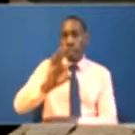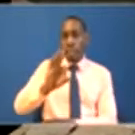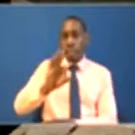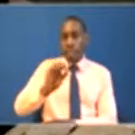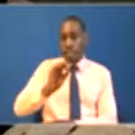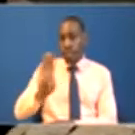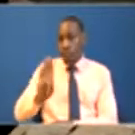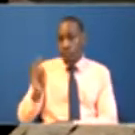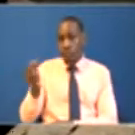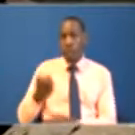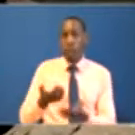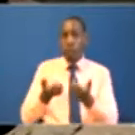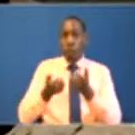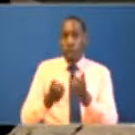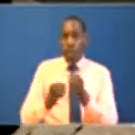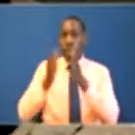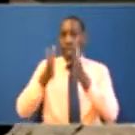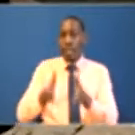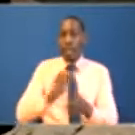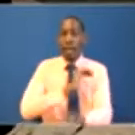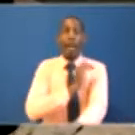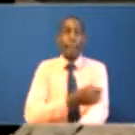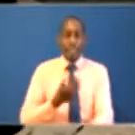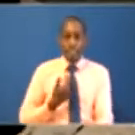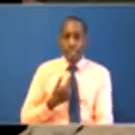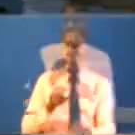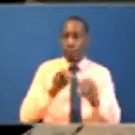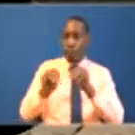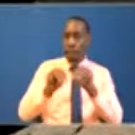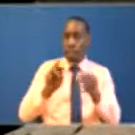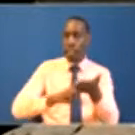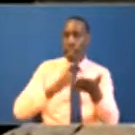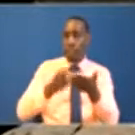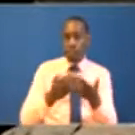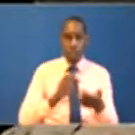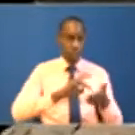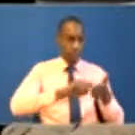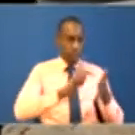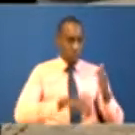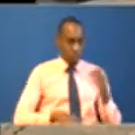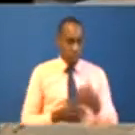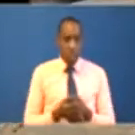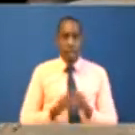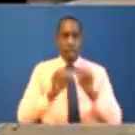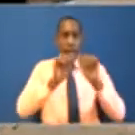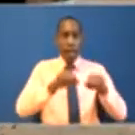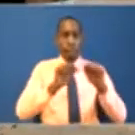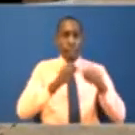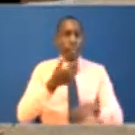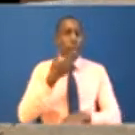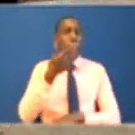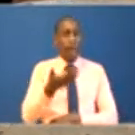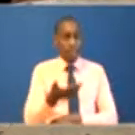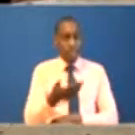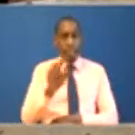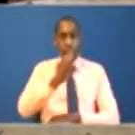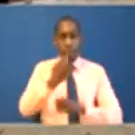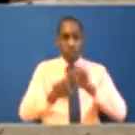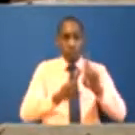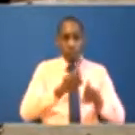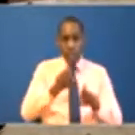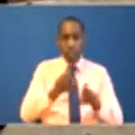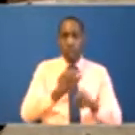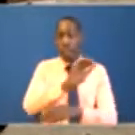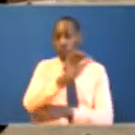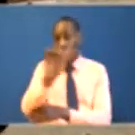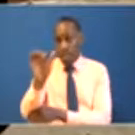billion shillings so you need somebody who has the capacity to manage the resources and so their ability to respond to that to respond to the questions that that